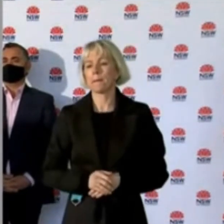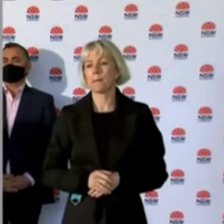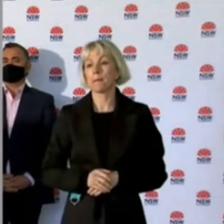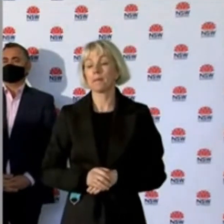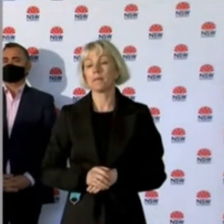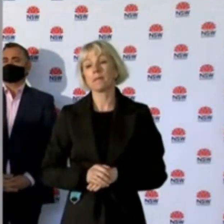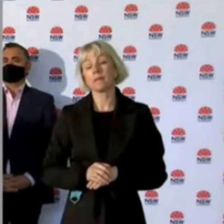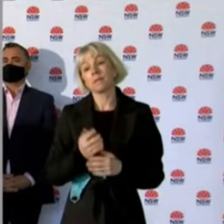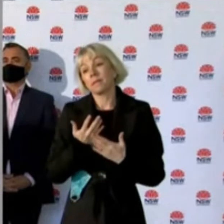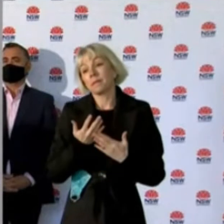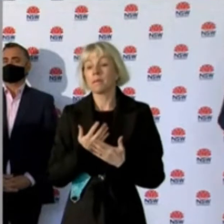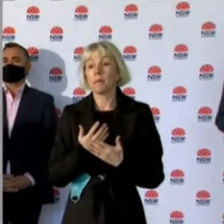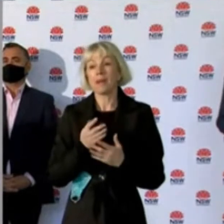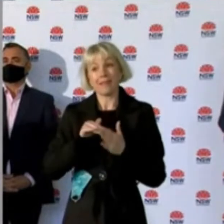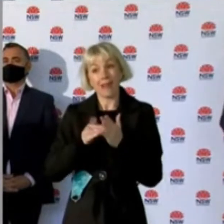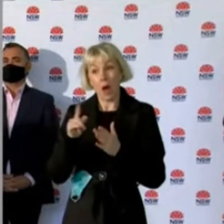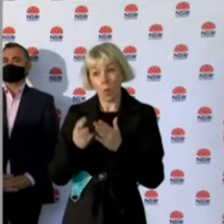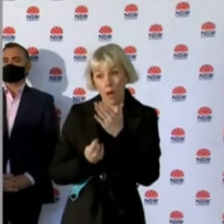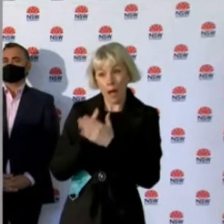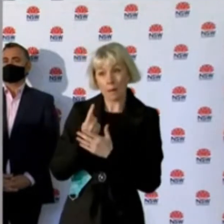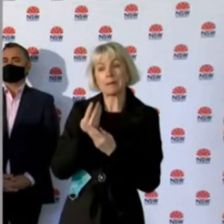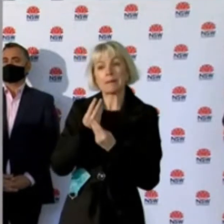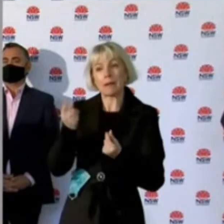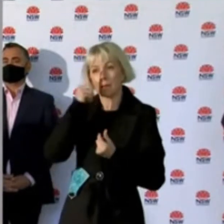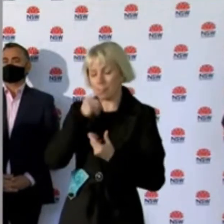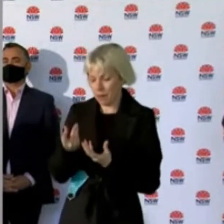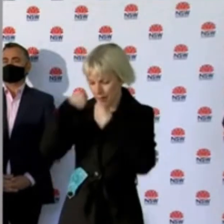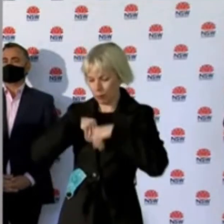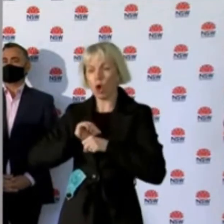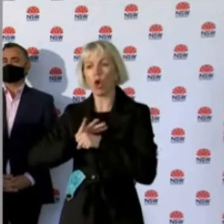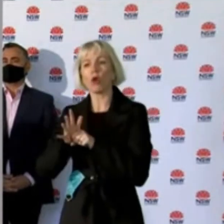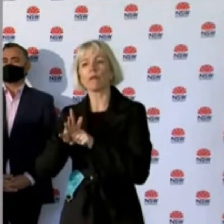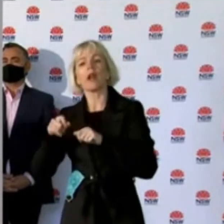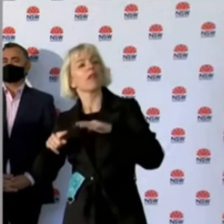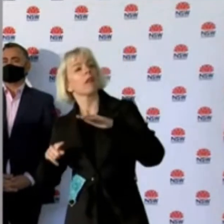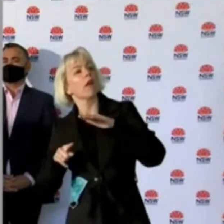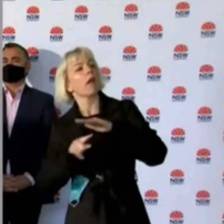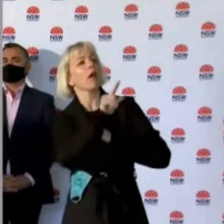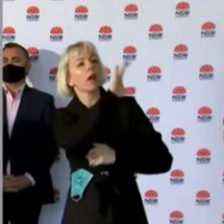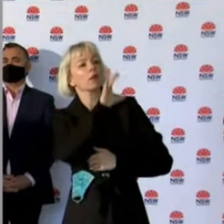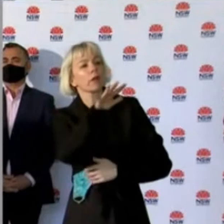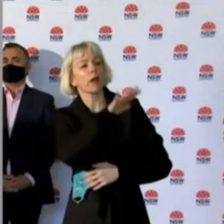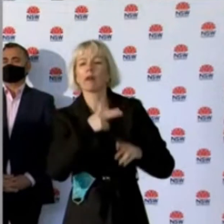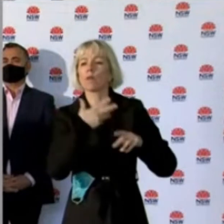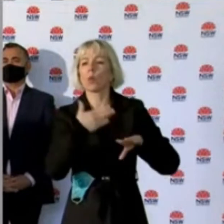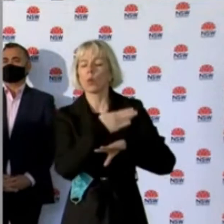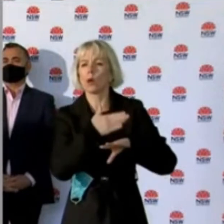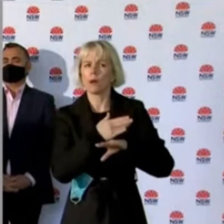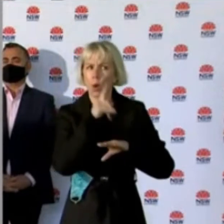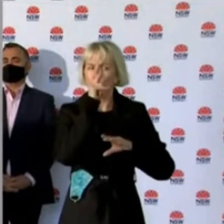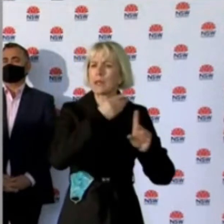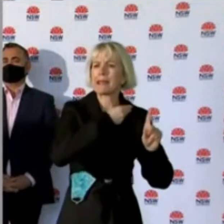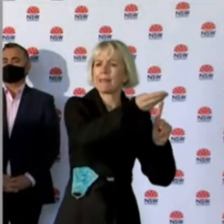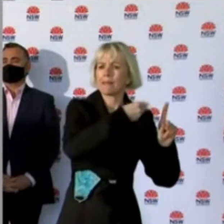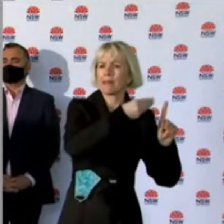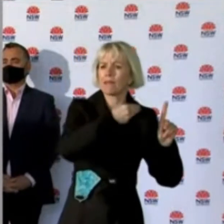Sydney area who are infectious. We need to stop that transmission of the disease, and we have a blind spot in the data of the last 5 days, and that's always going to be the